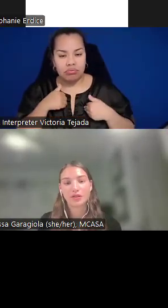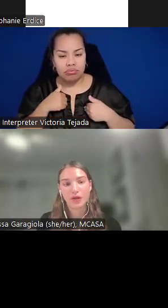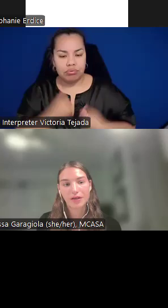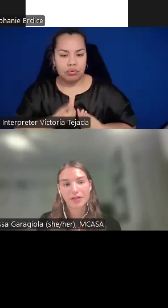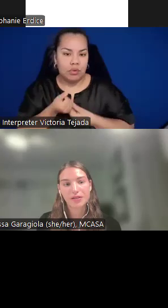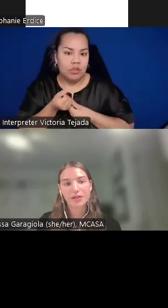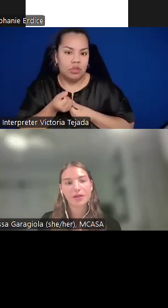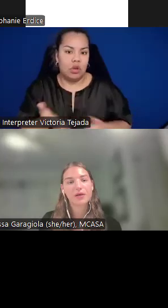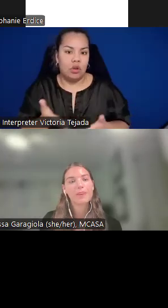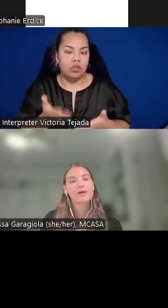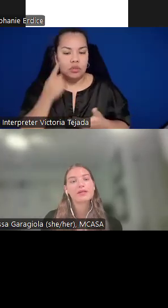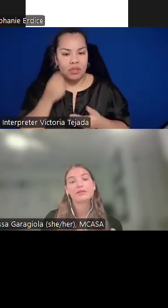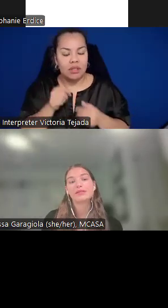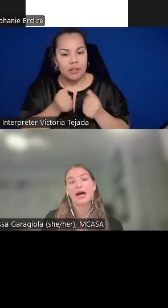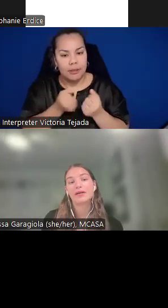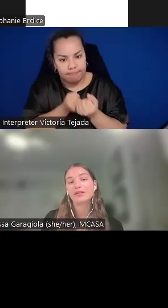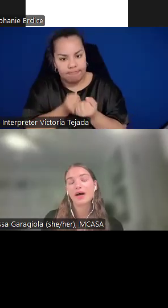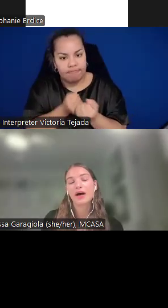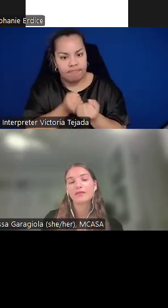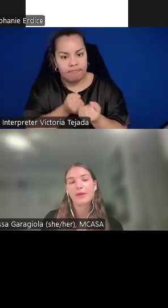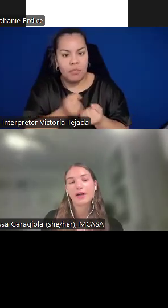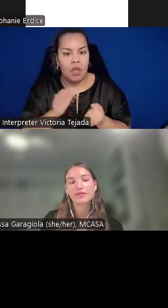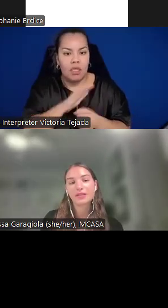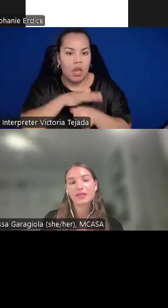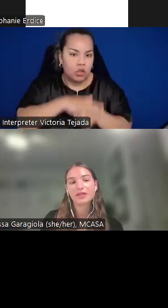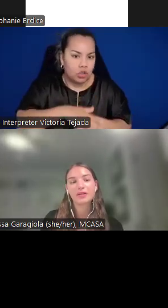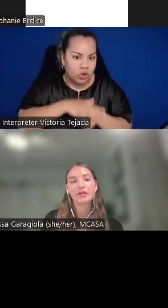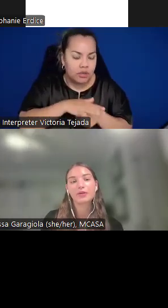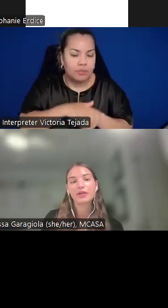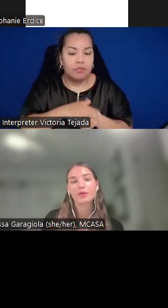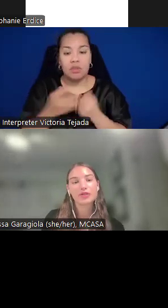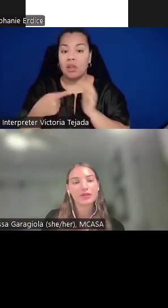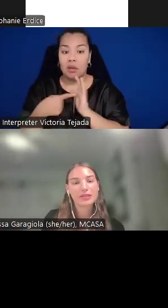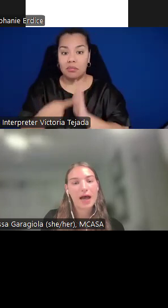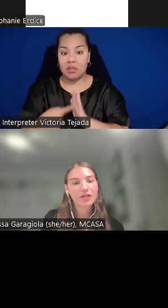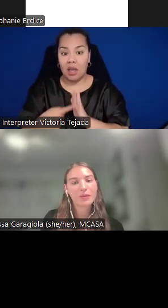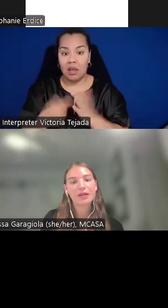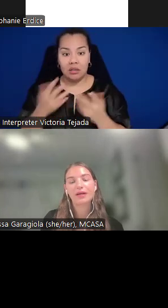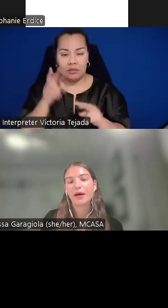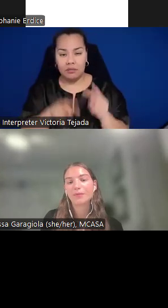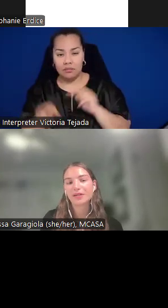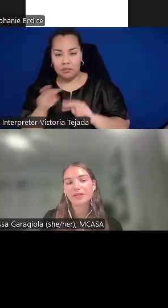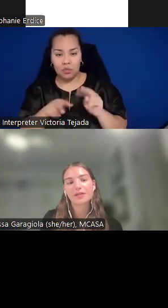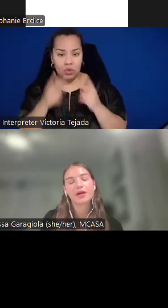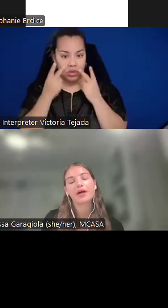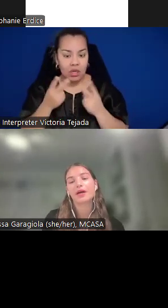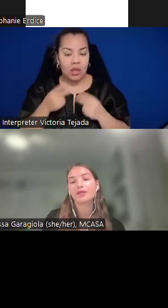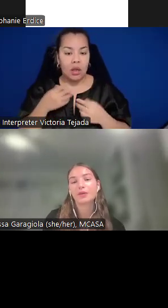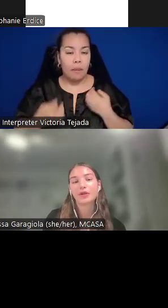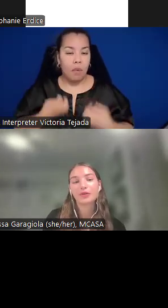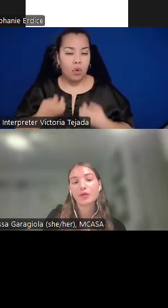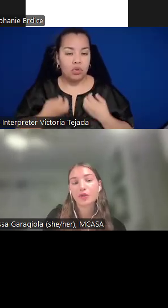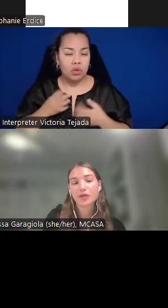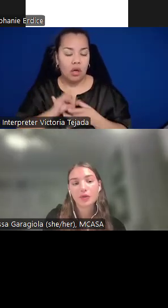in distress. Some signs of compassion fatigue include emotional detachment and numbness. It can